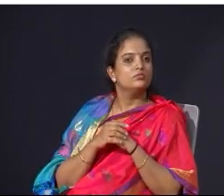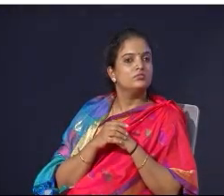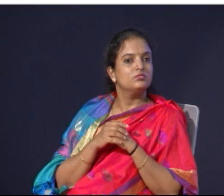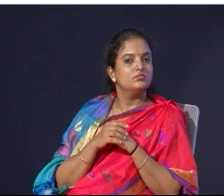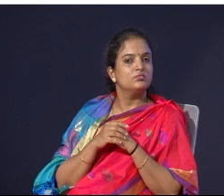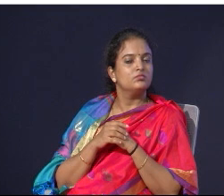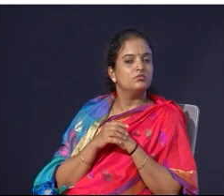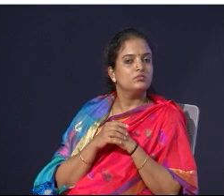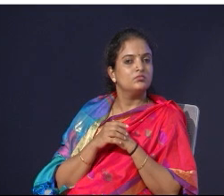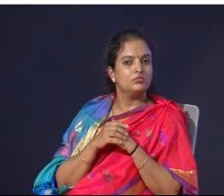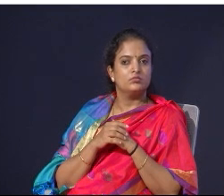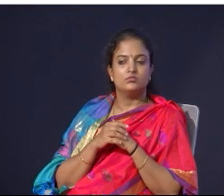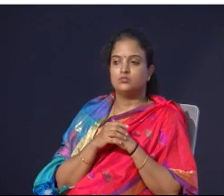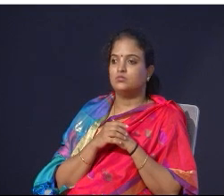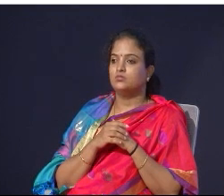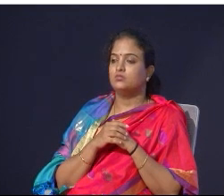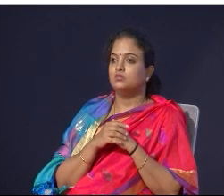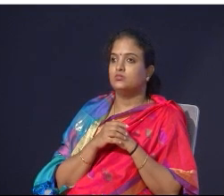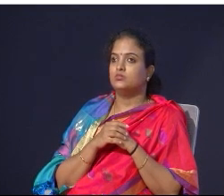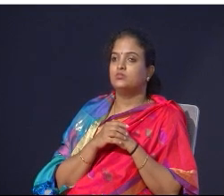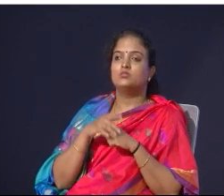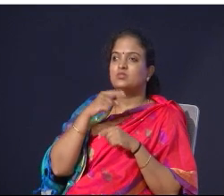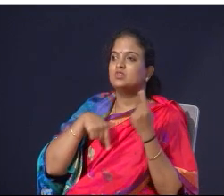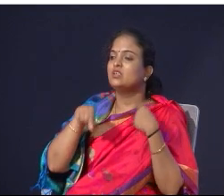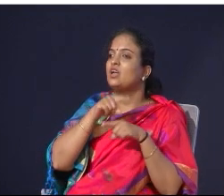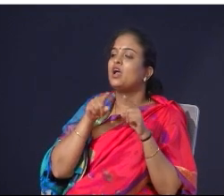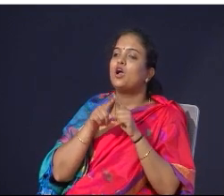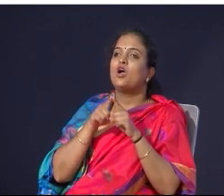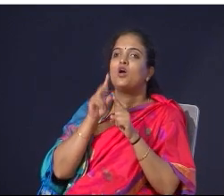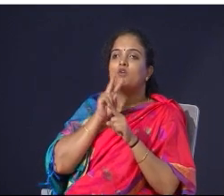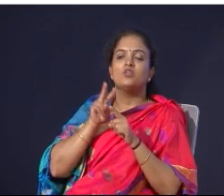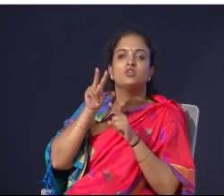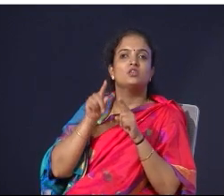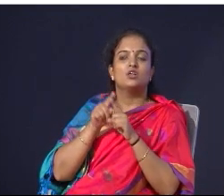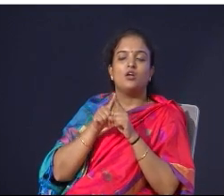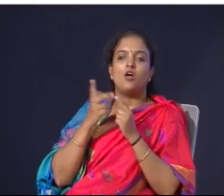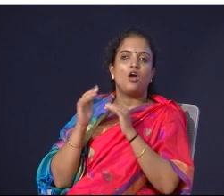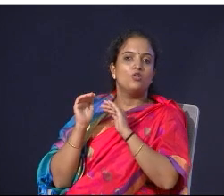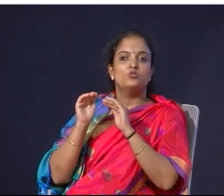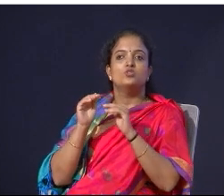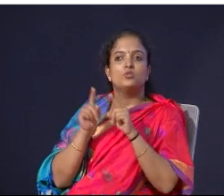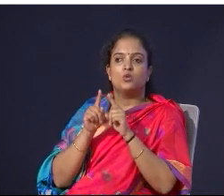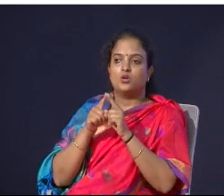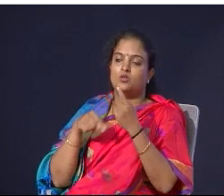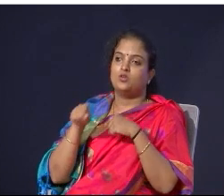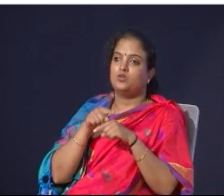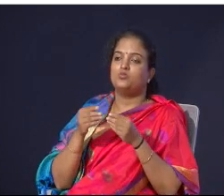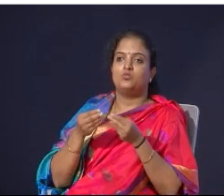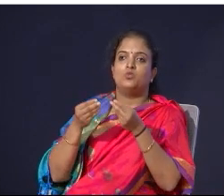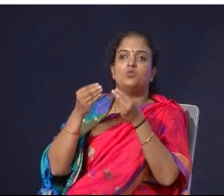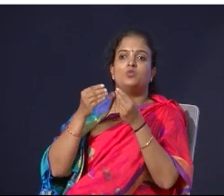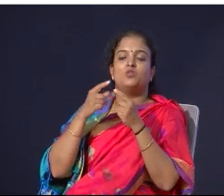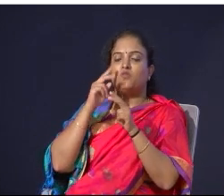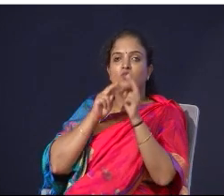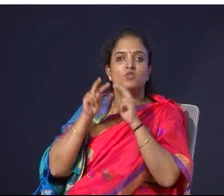So what are the aims or goals of vision rehabilitation program? To support and guide each child in making the most effective use of their